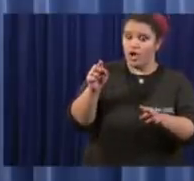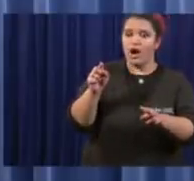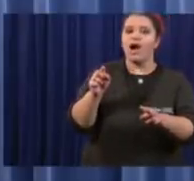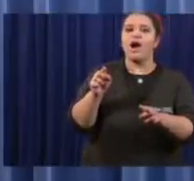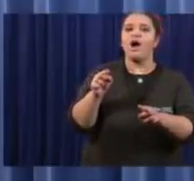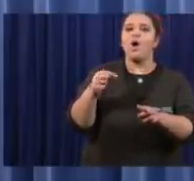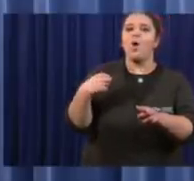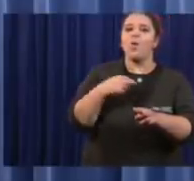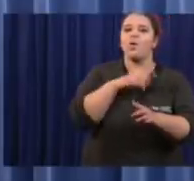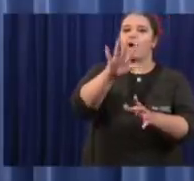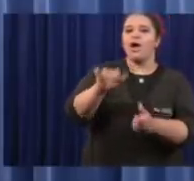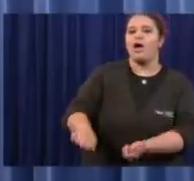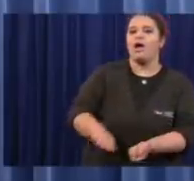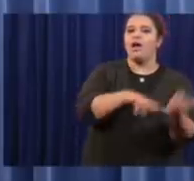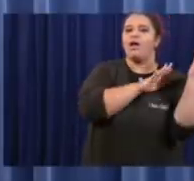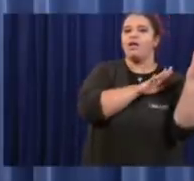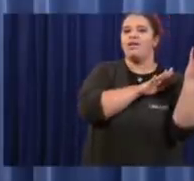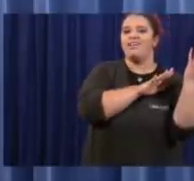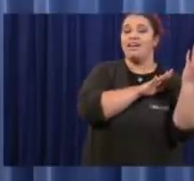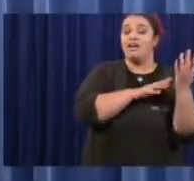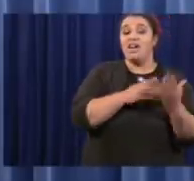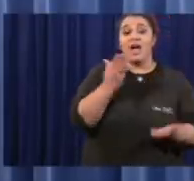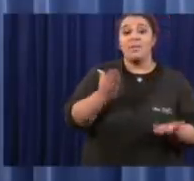Could you kind of respond to that, please?